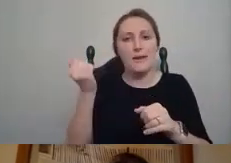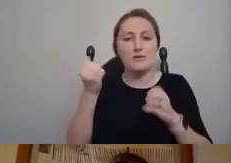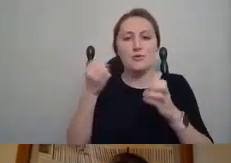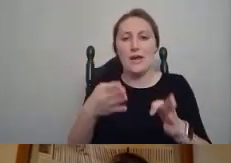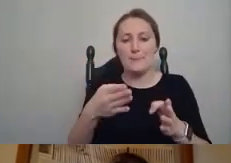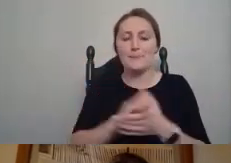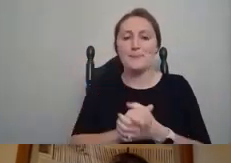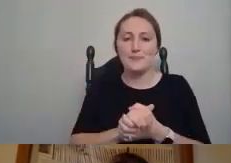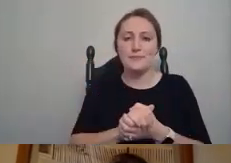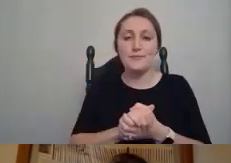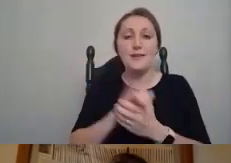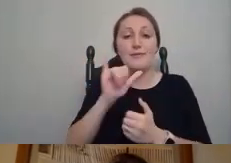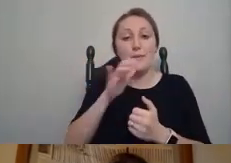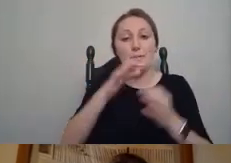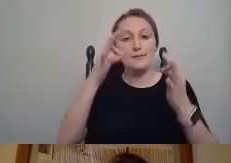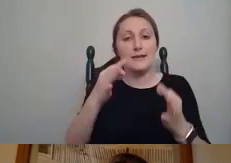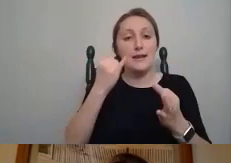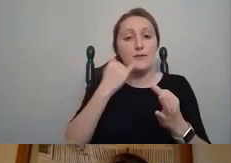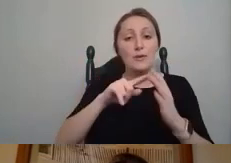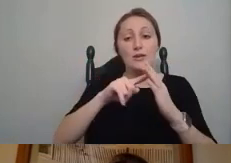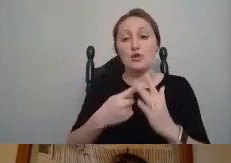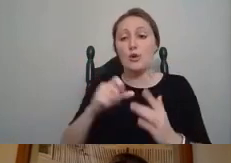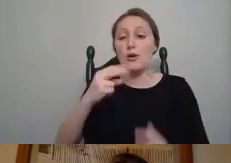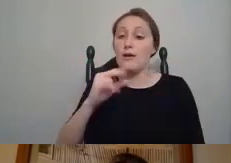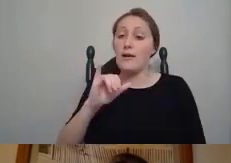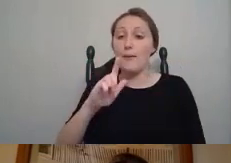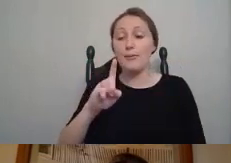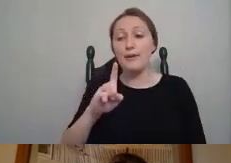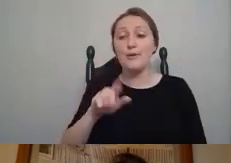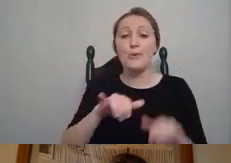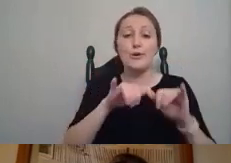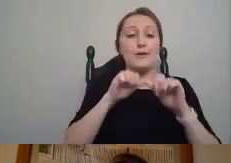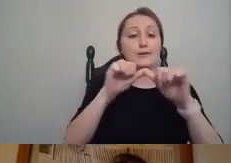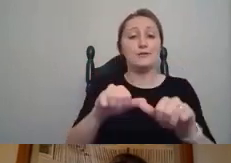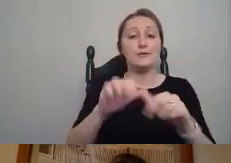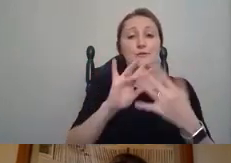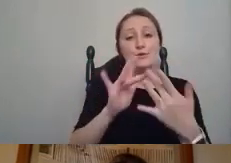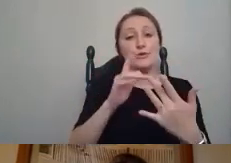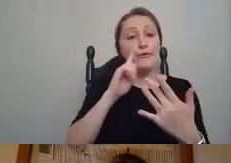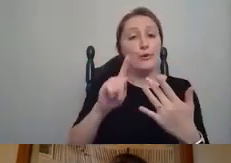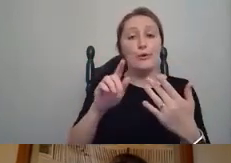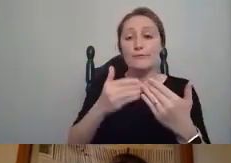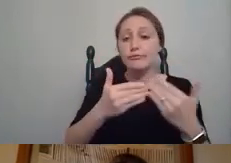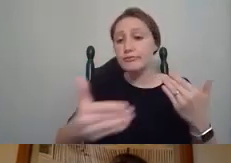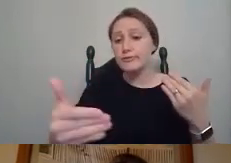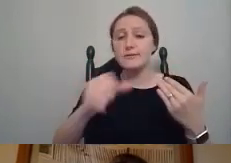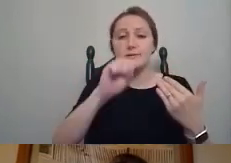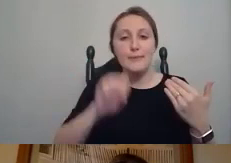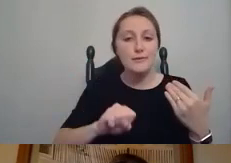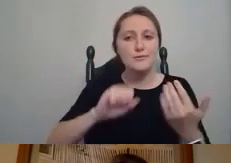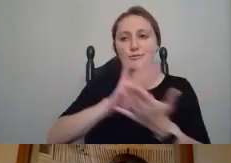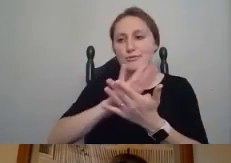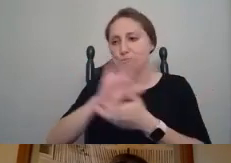what's going to determine whether we go to a hybrid or stay virtual for a semester or a school year,